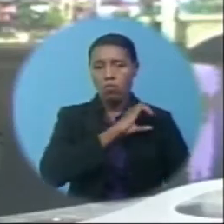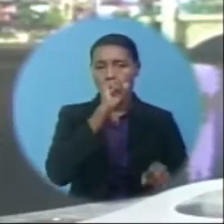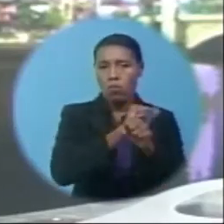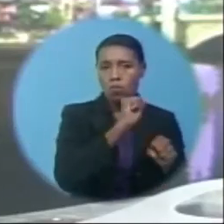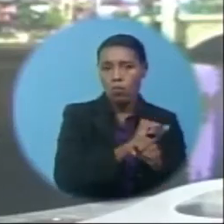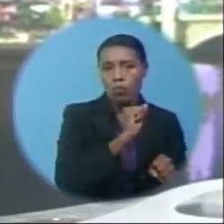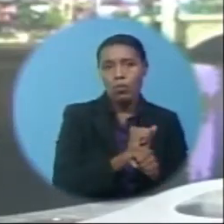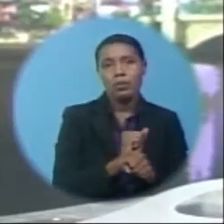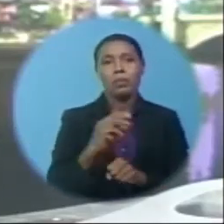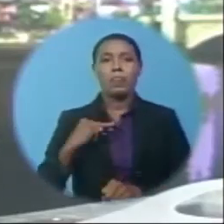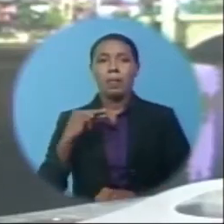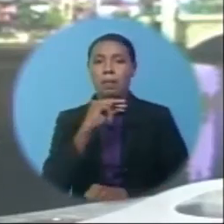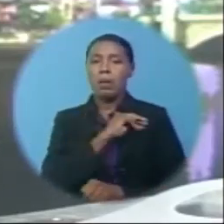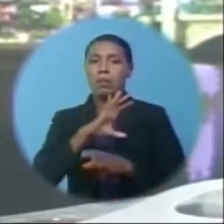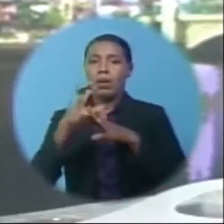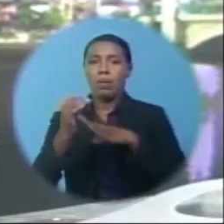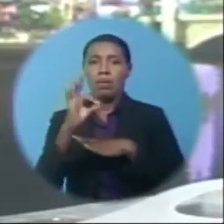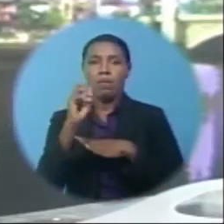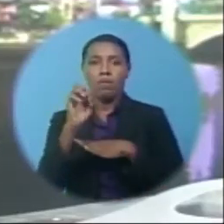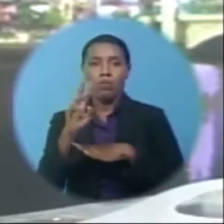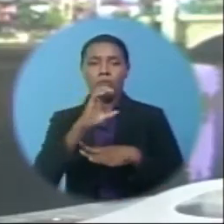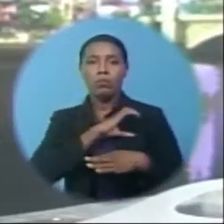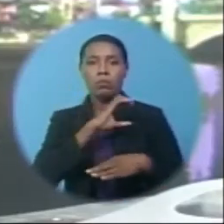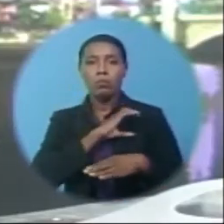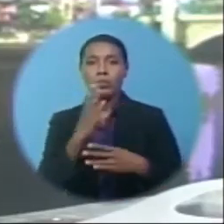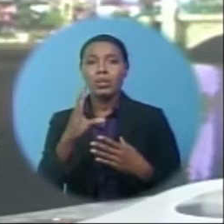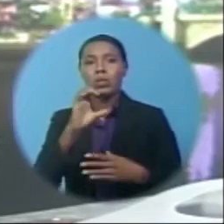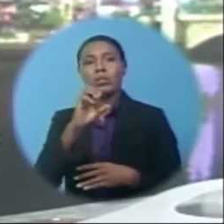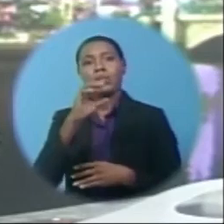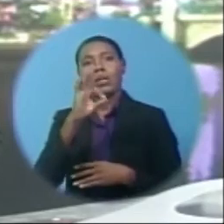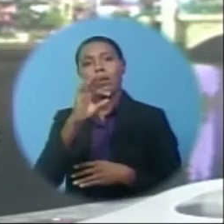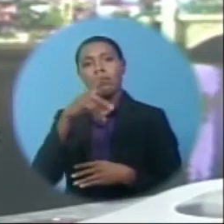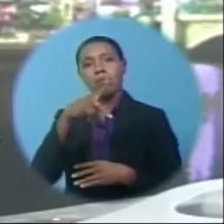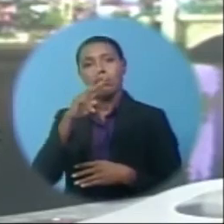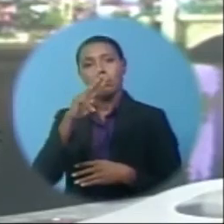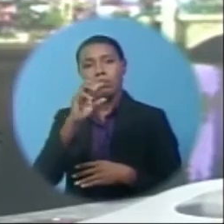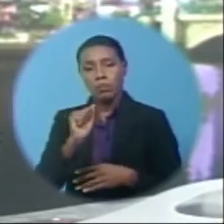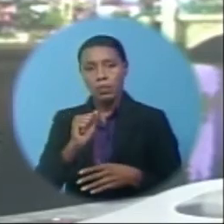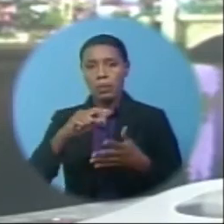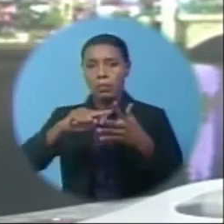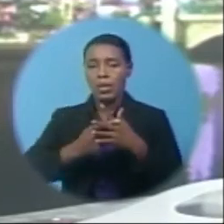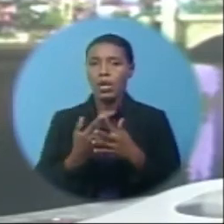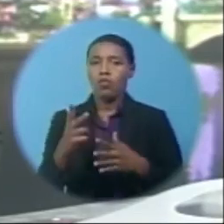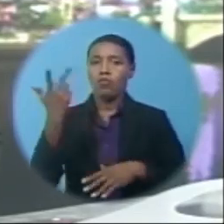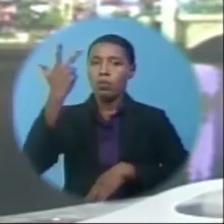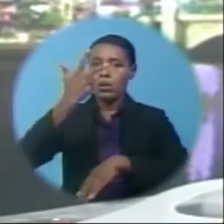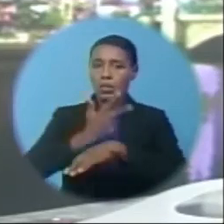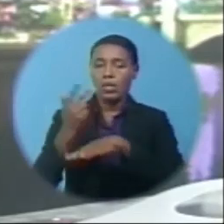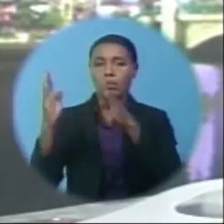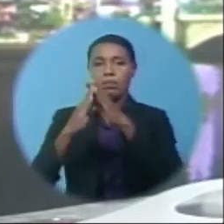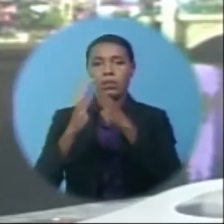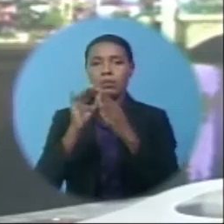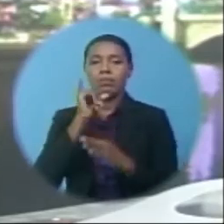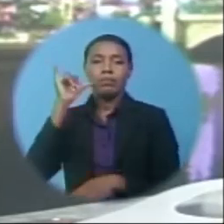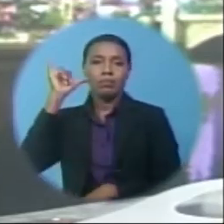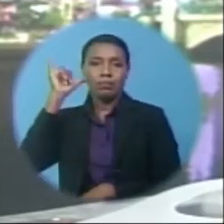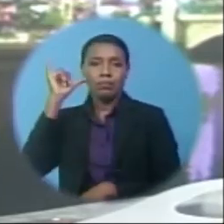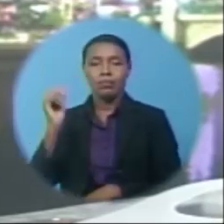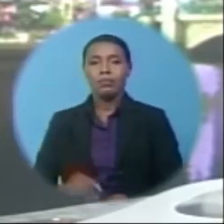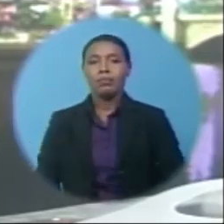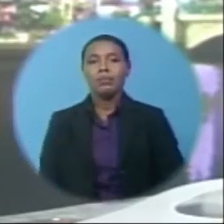Caribbean Federation of Police Welfare Associations, or CFPWA, began their 3-day intersessional meeting yesterday.